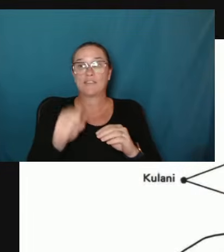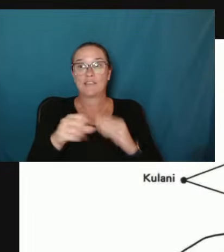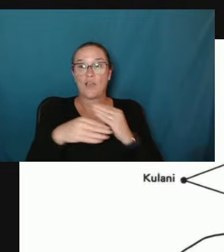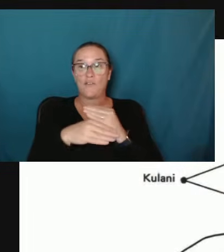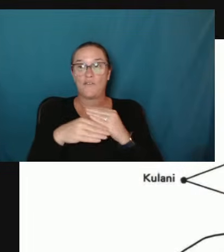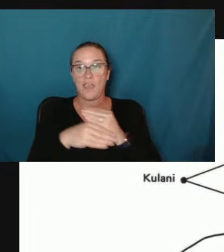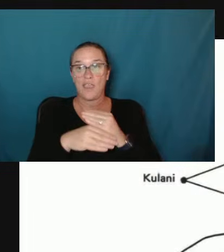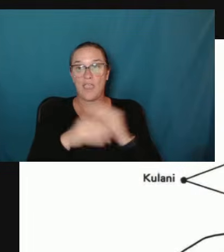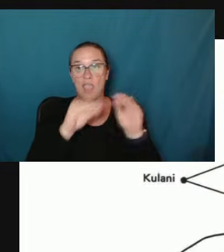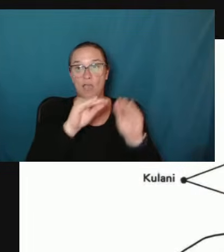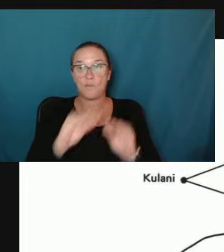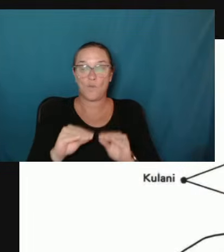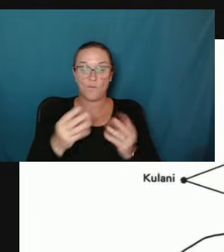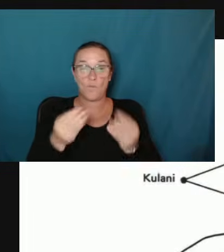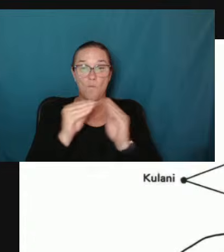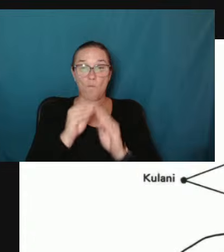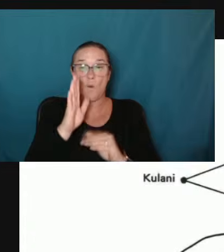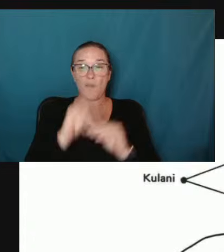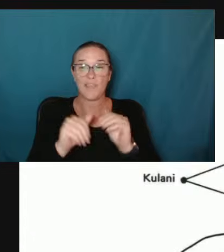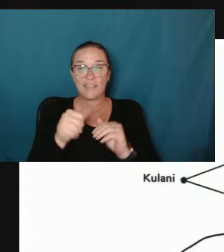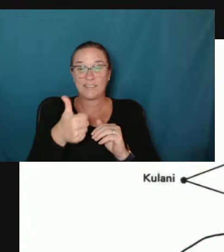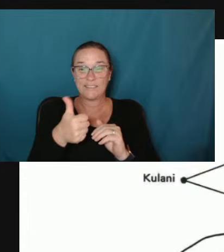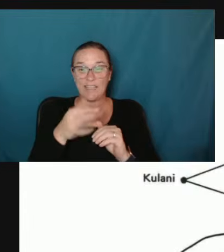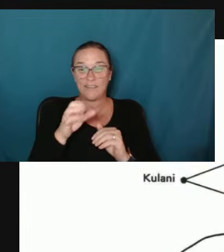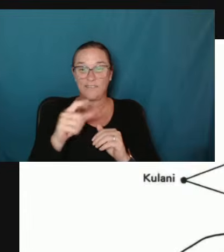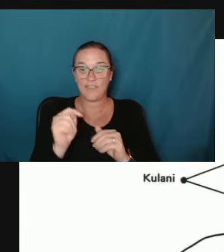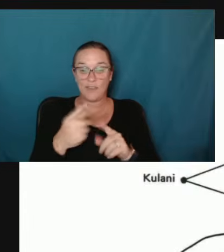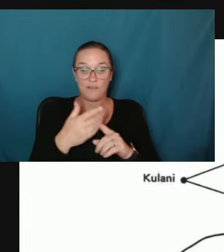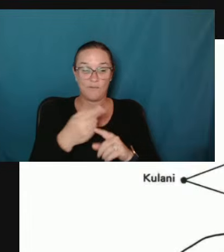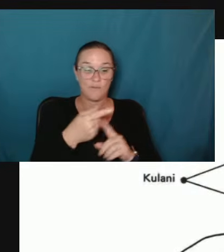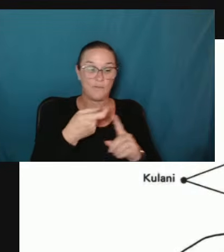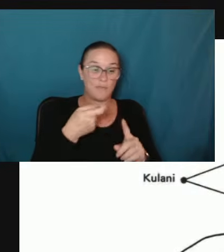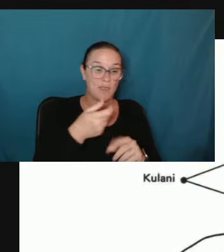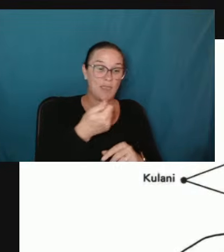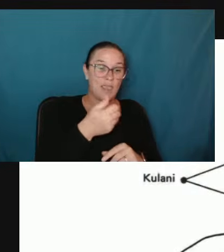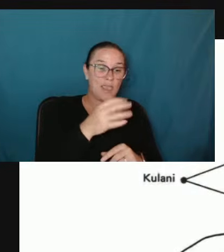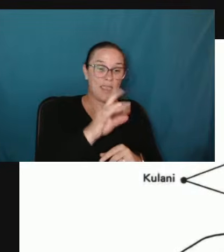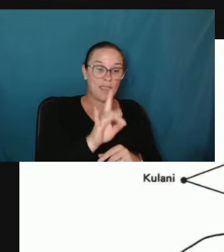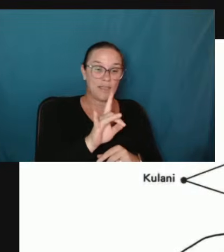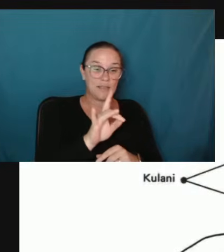more than 10 feet between 1896 and 1970.